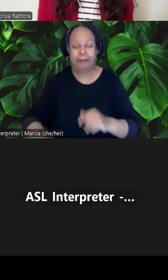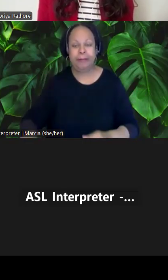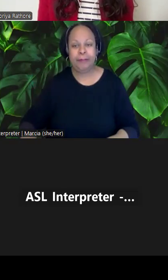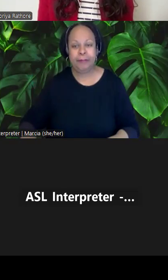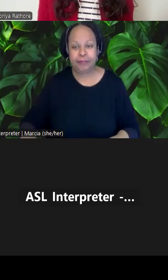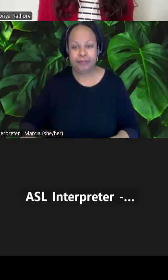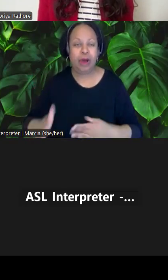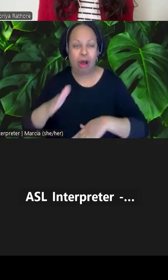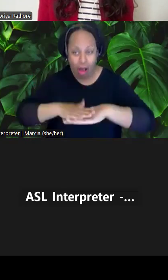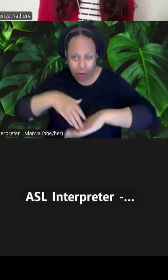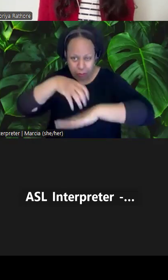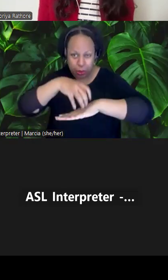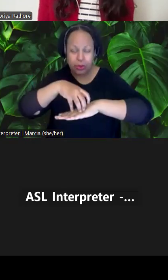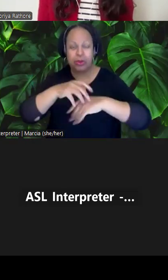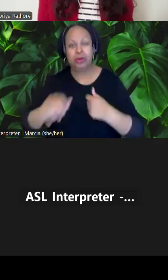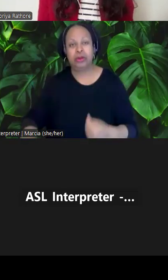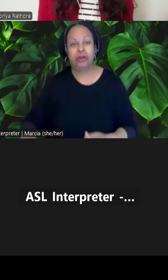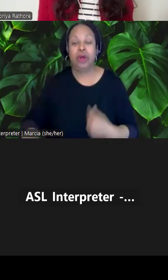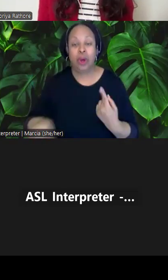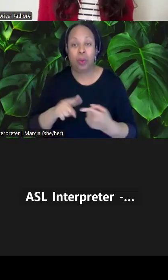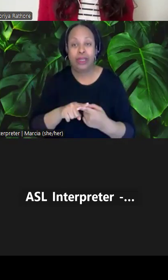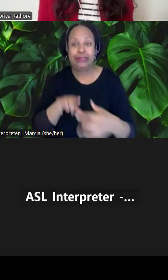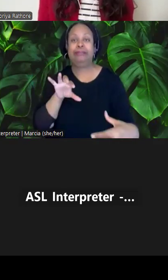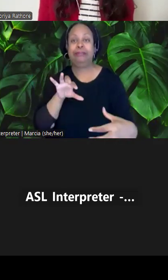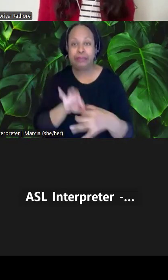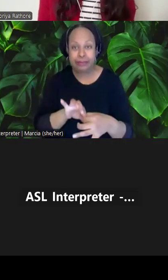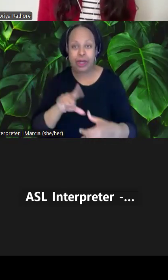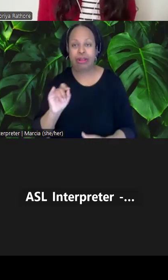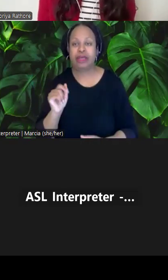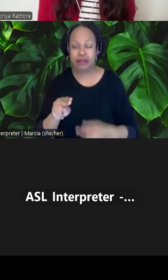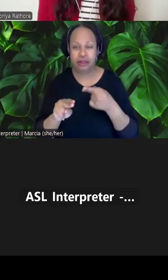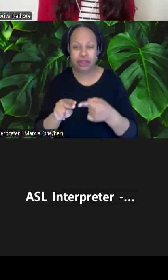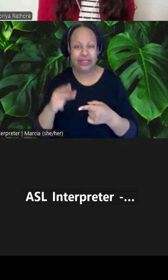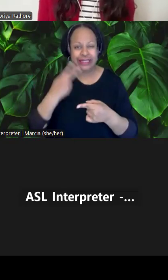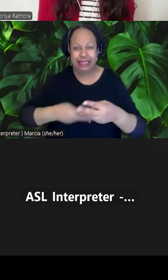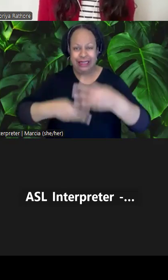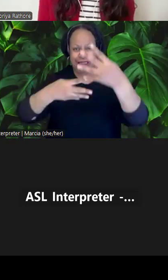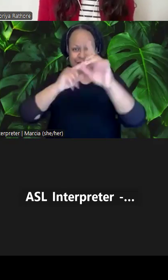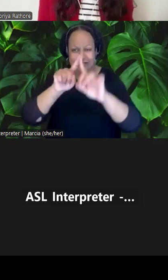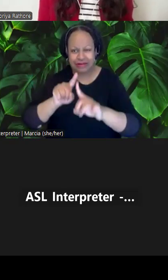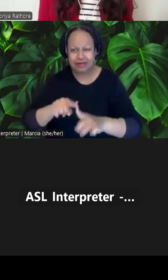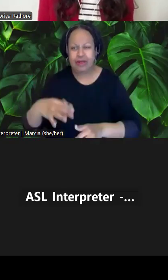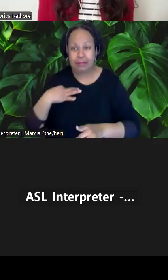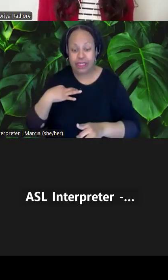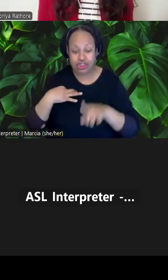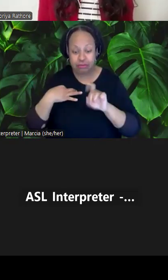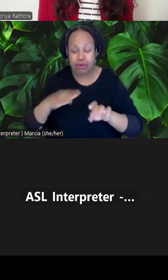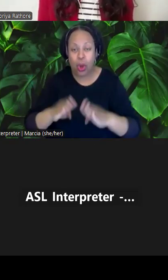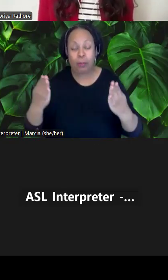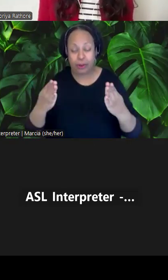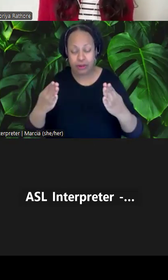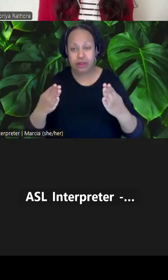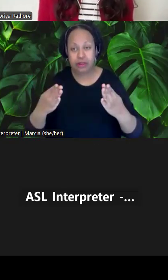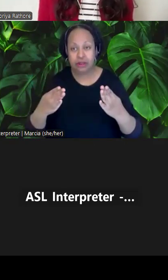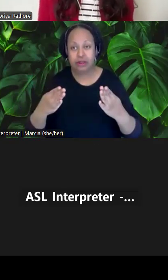So once you log in, you'll see a list of applications that you can open. You